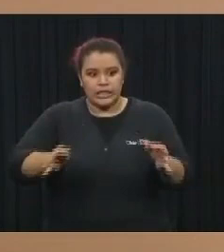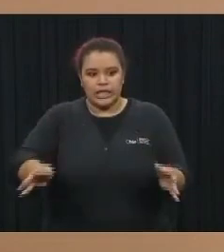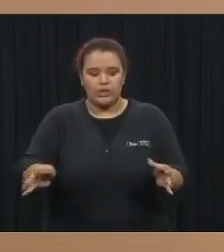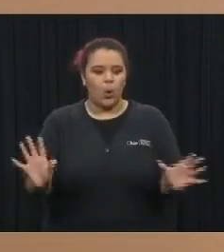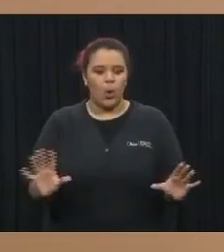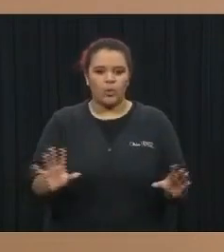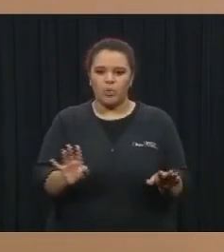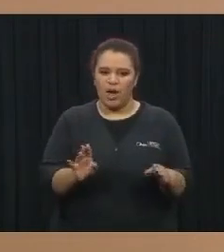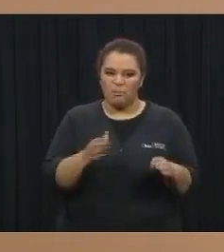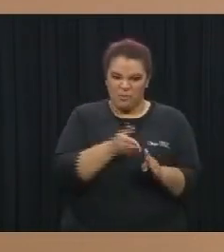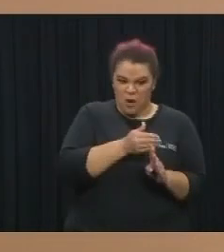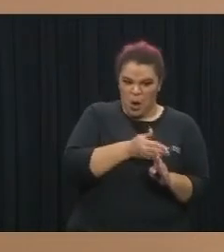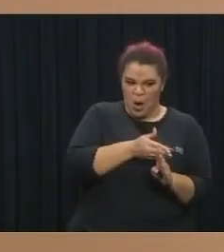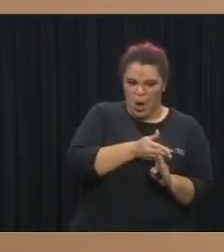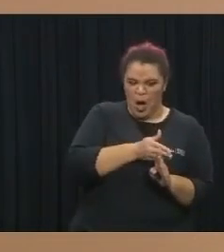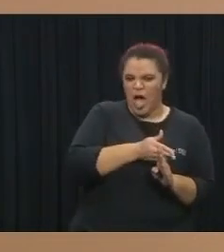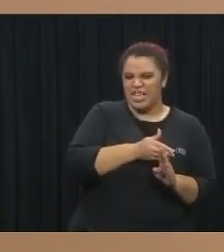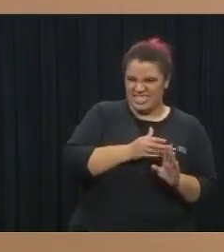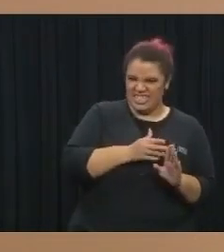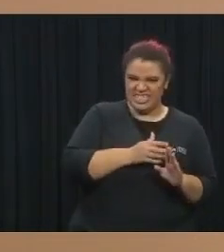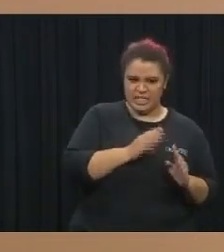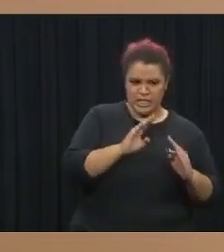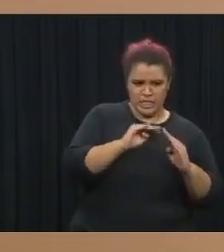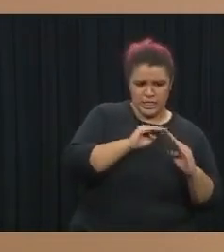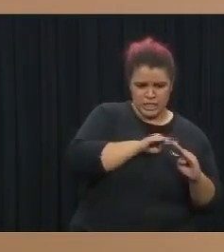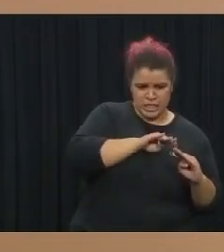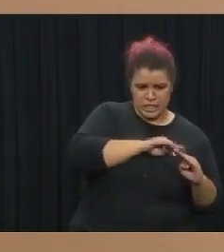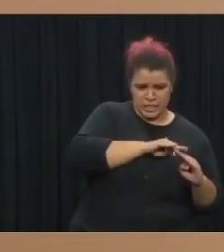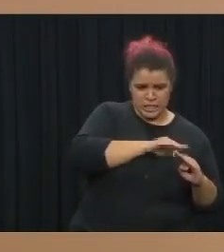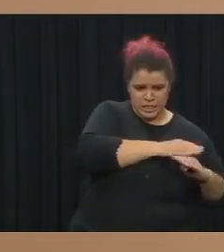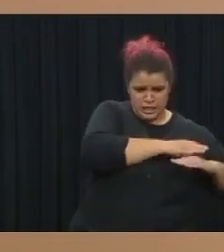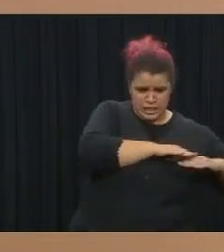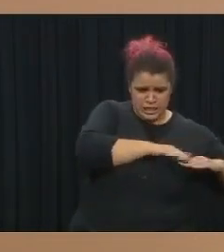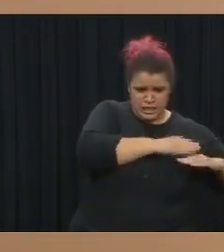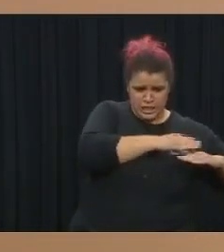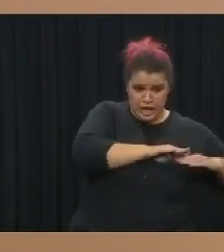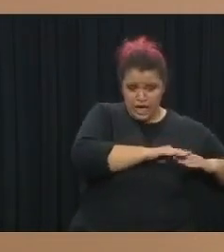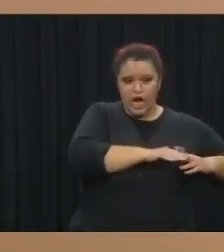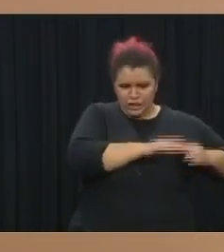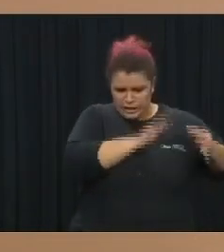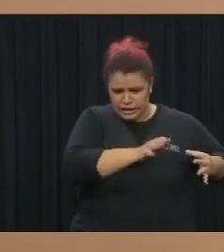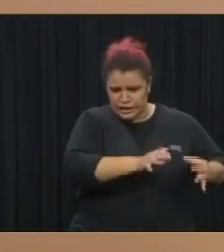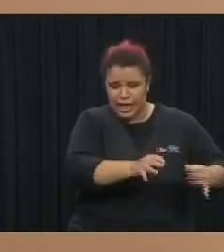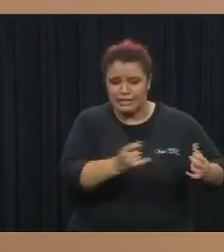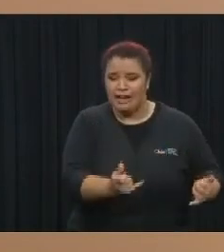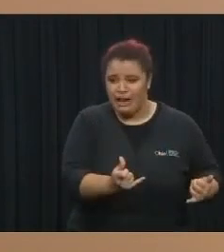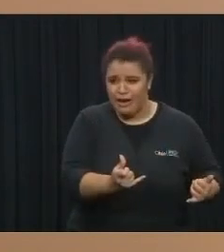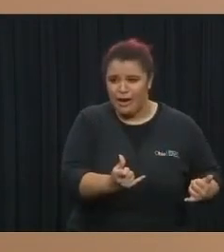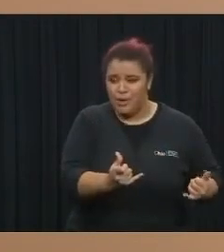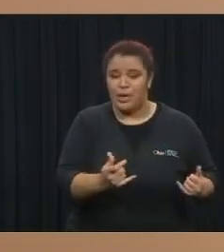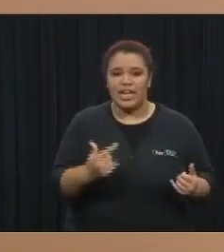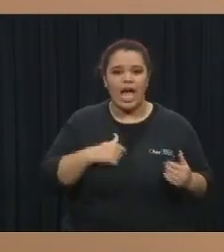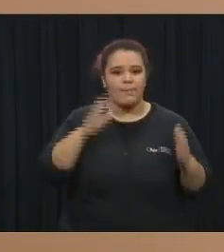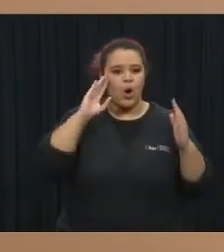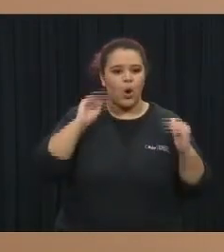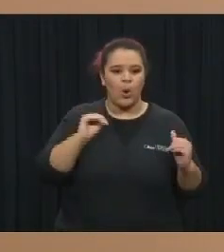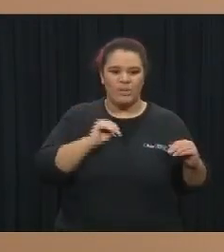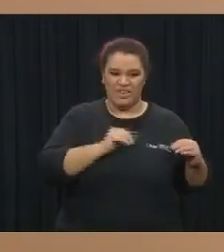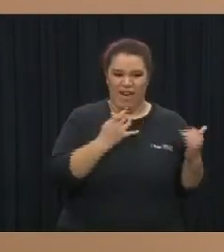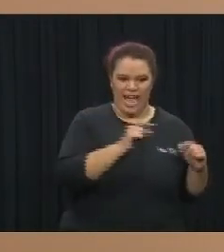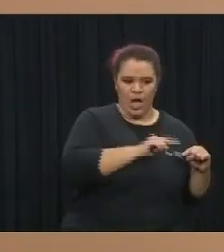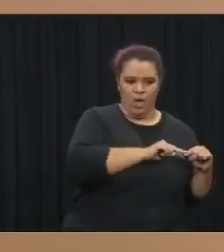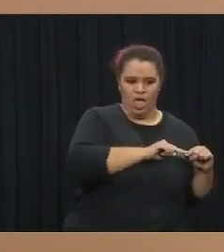are asking those questions to try to see what we could do in Ohio as soon as possible. And I hope we are on the front edge of that as